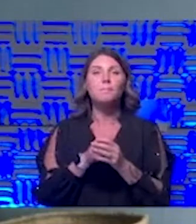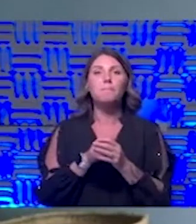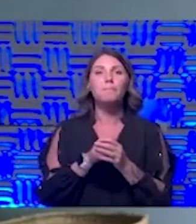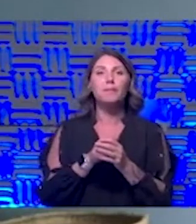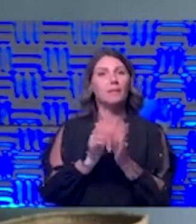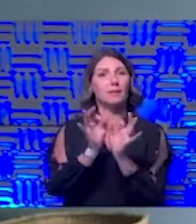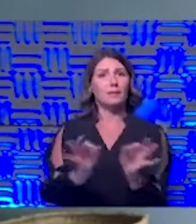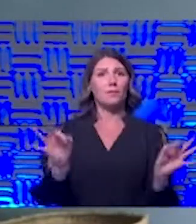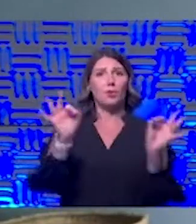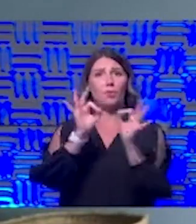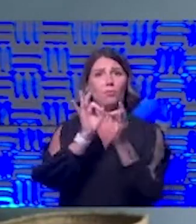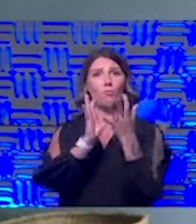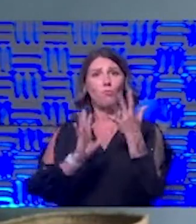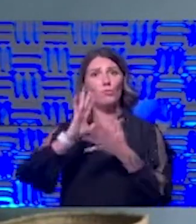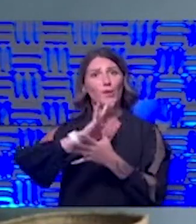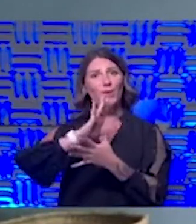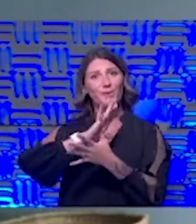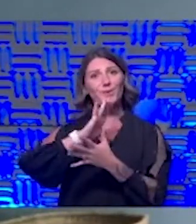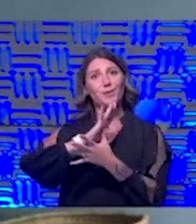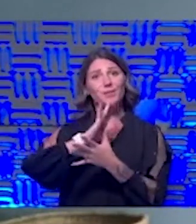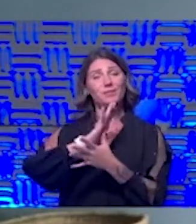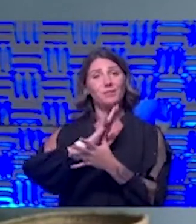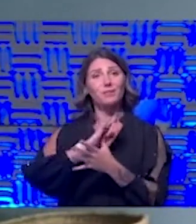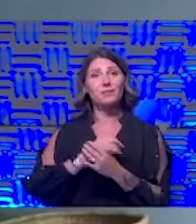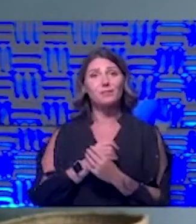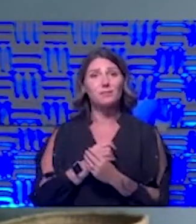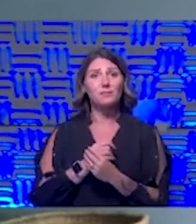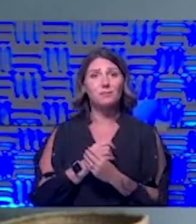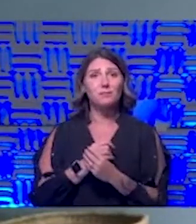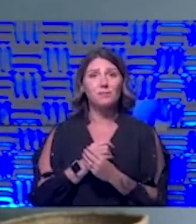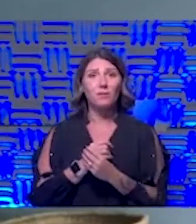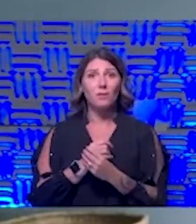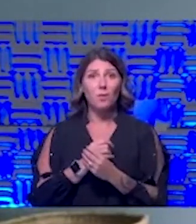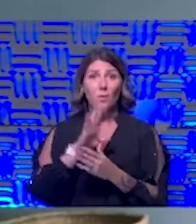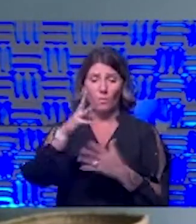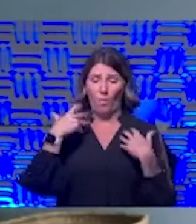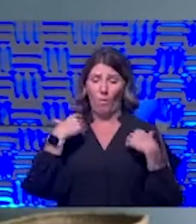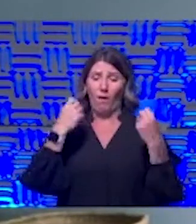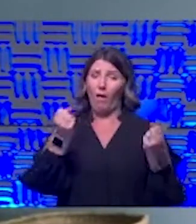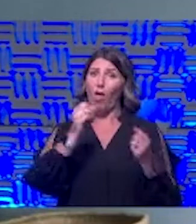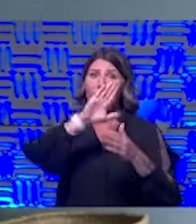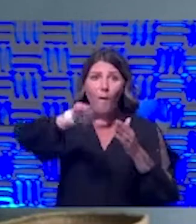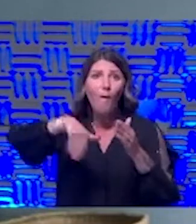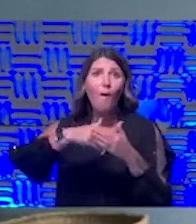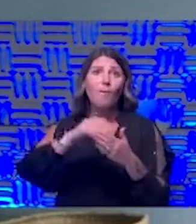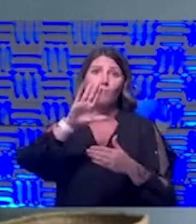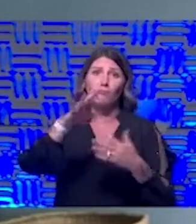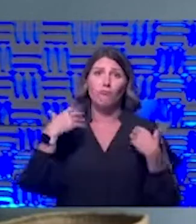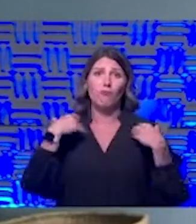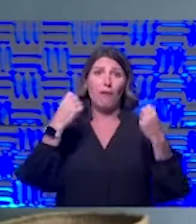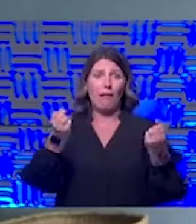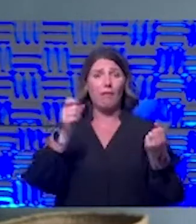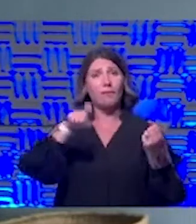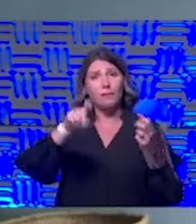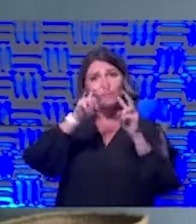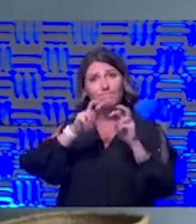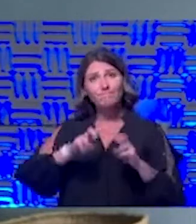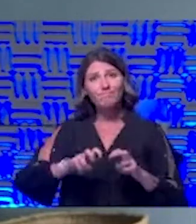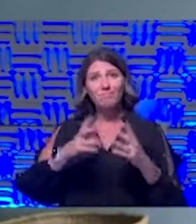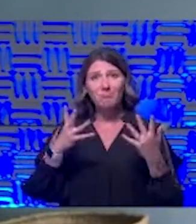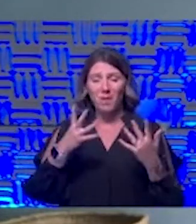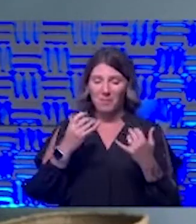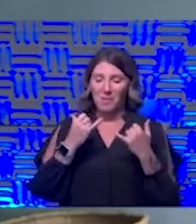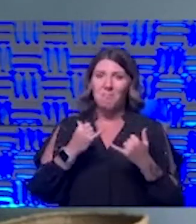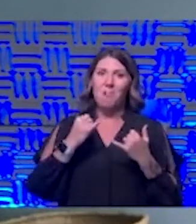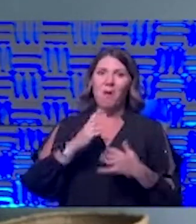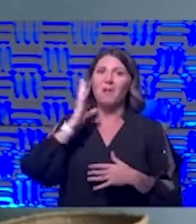to prioritize all aspects of your health right now. And maybe in our modern history, we haven't